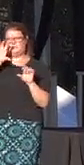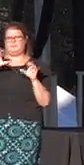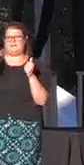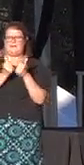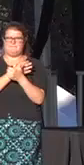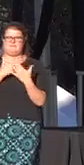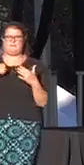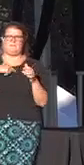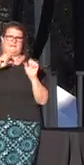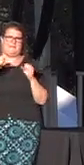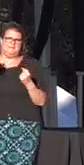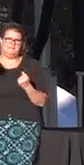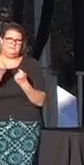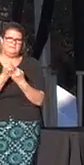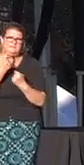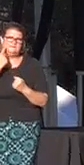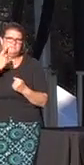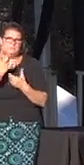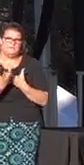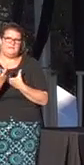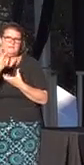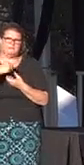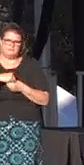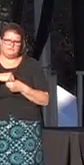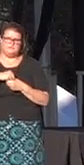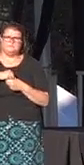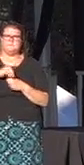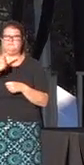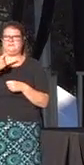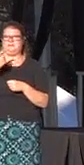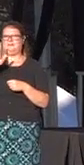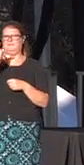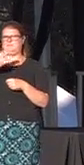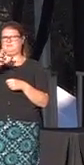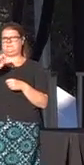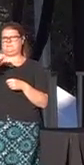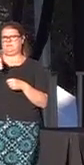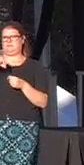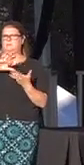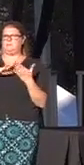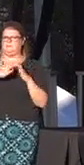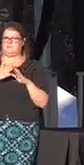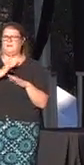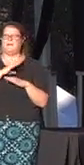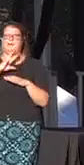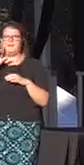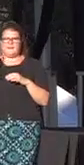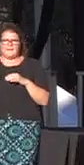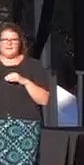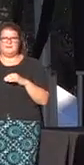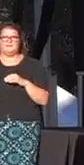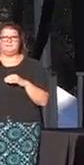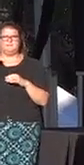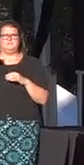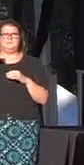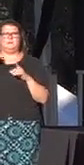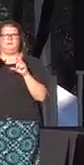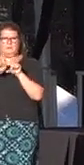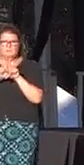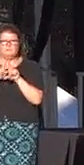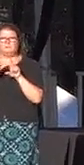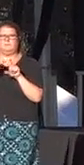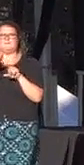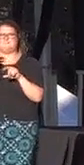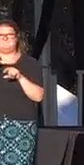everything we can to advocate for the inclusion of the LGBTQ community into the mainstream of professional